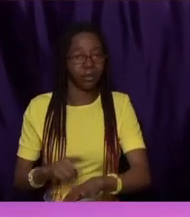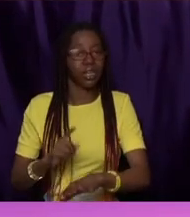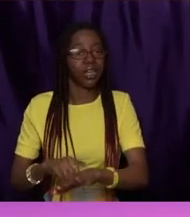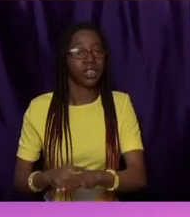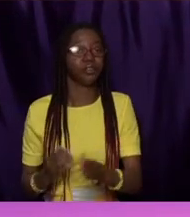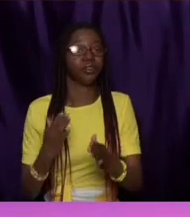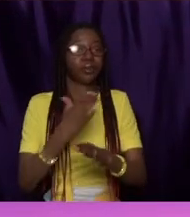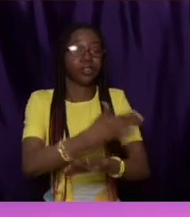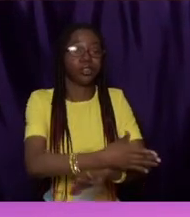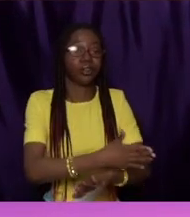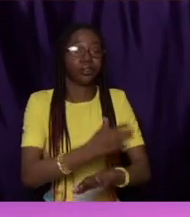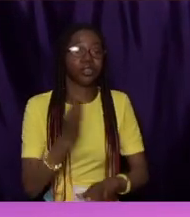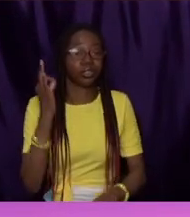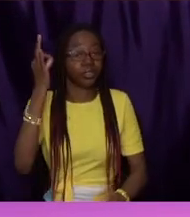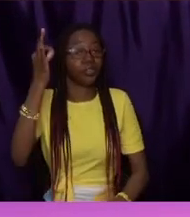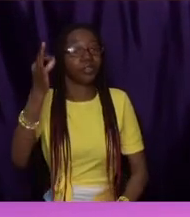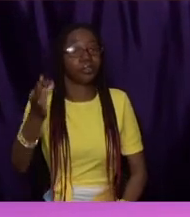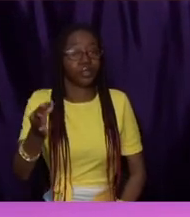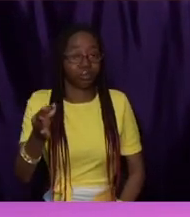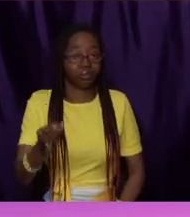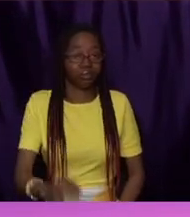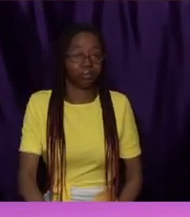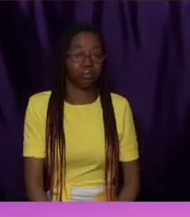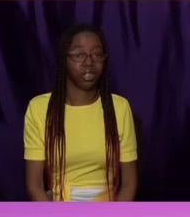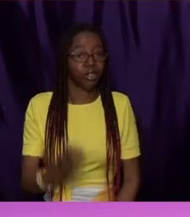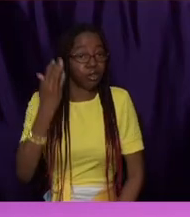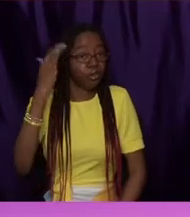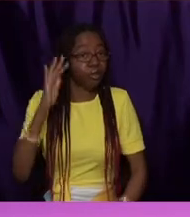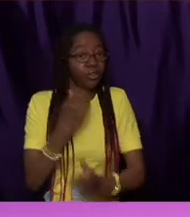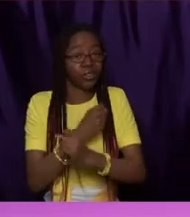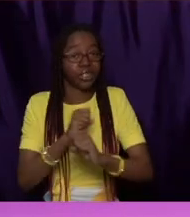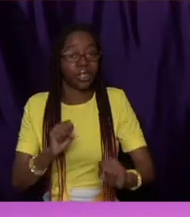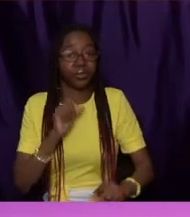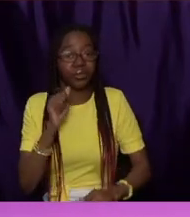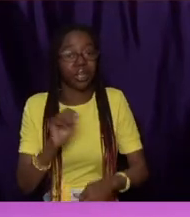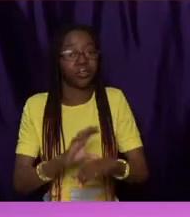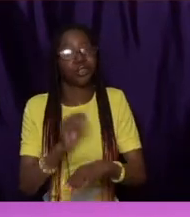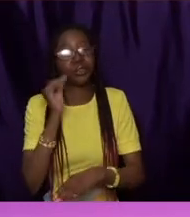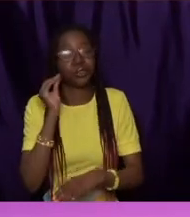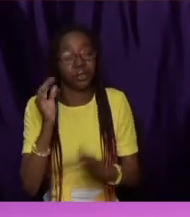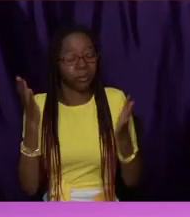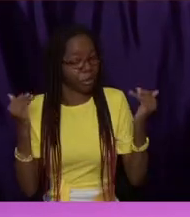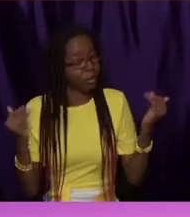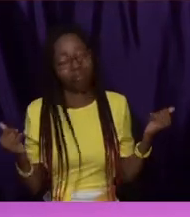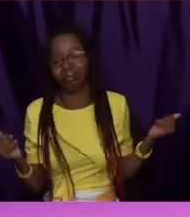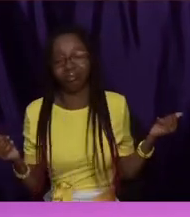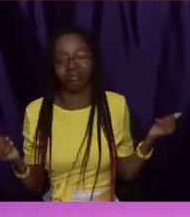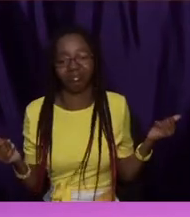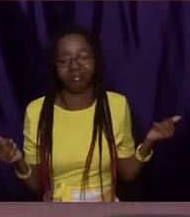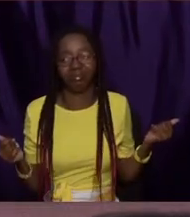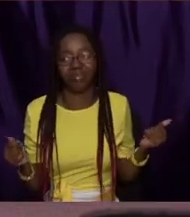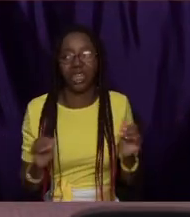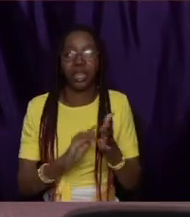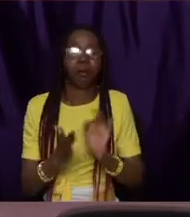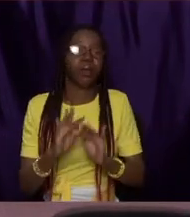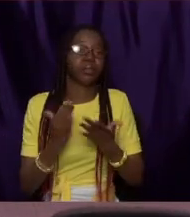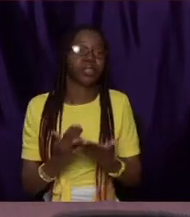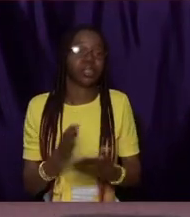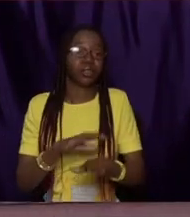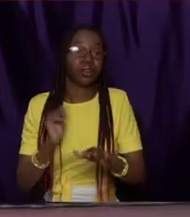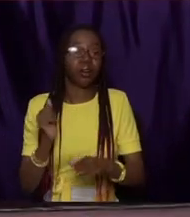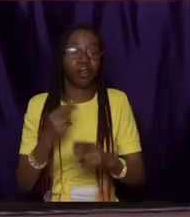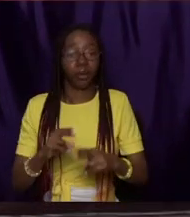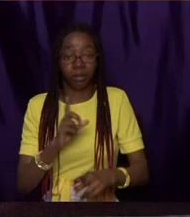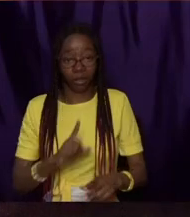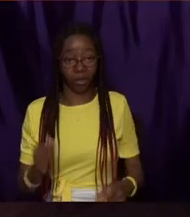cross over into your destiny. If you're not sure you're saved, you don't have a church home, come on. Bible says, they that call upon the